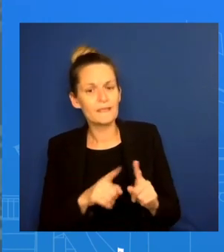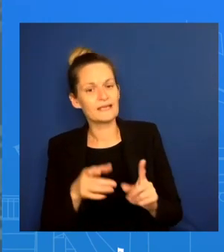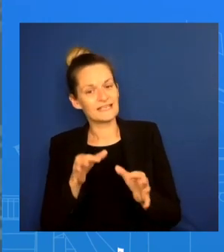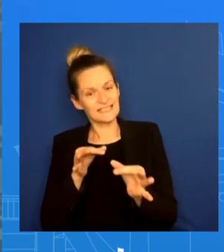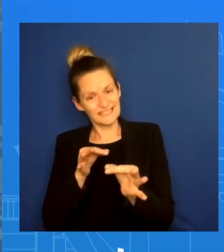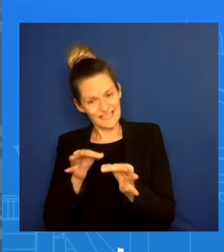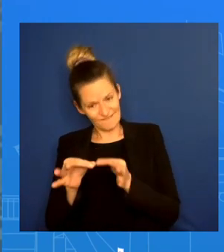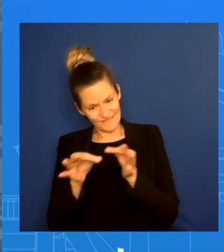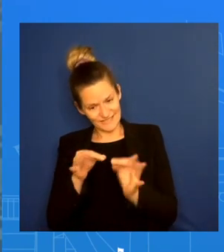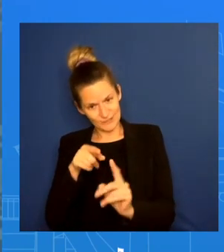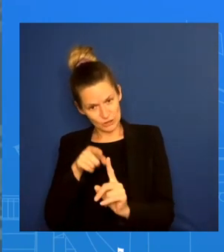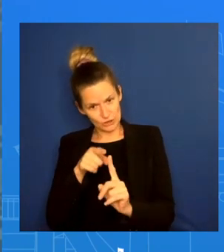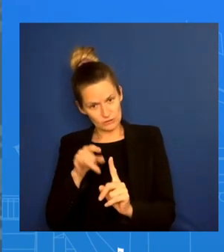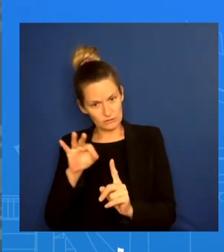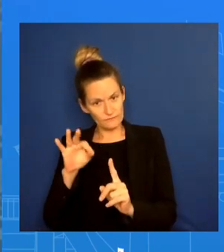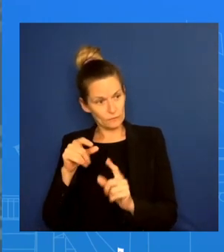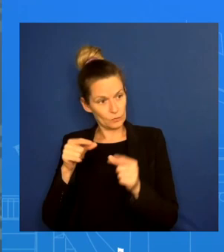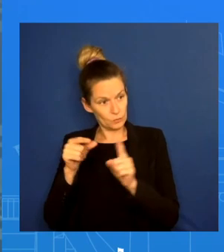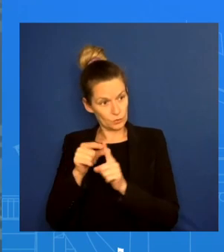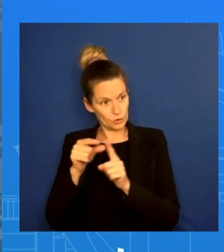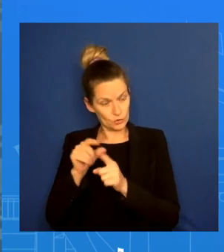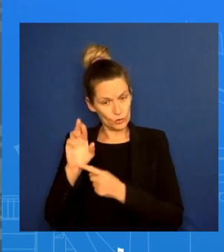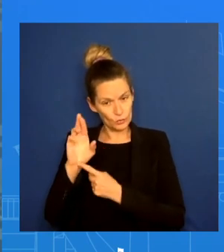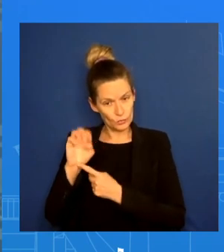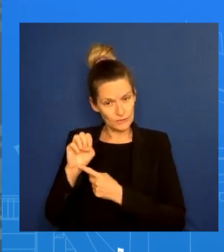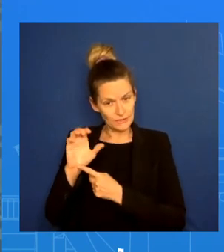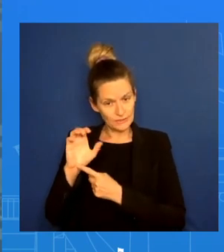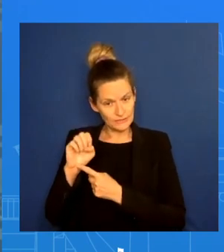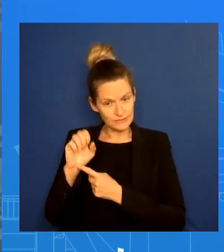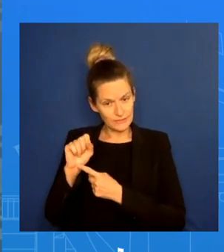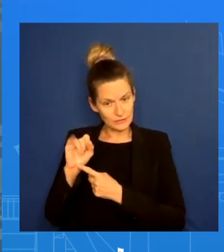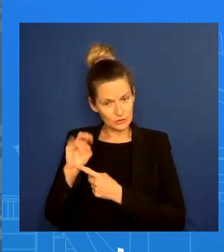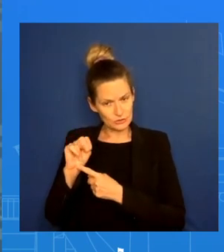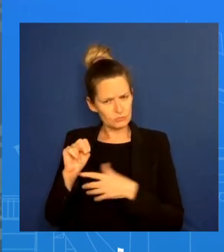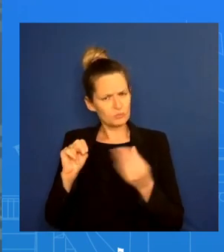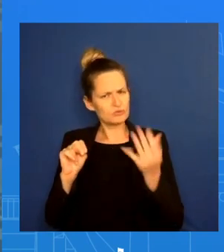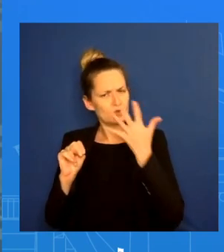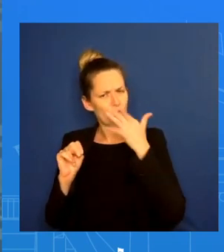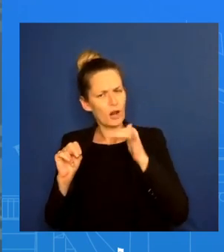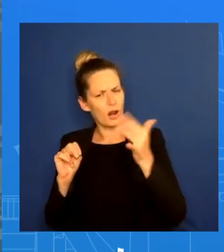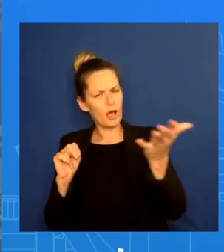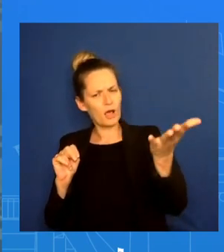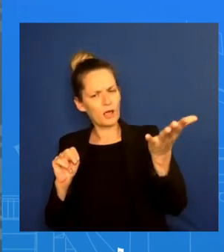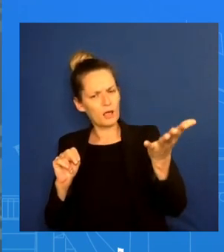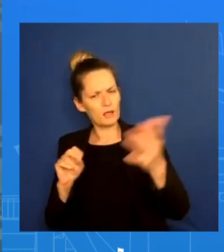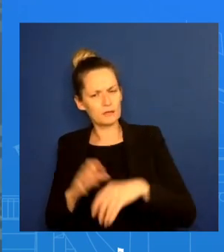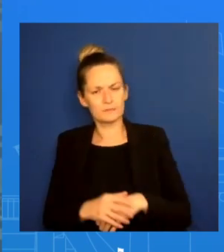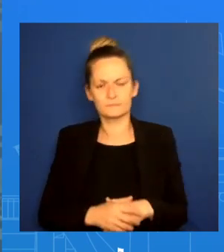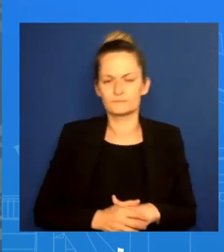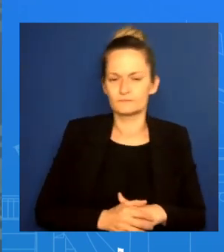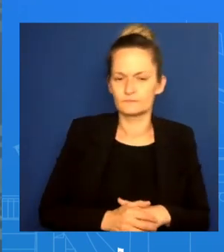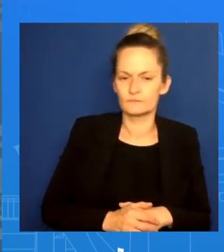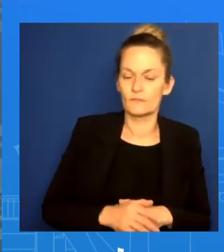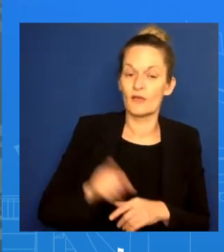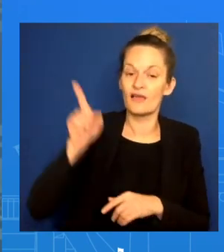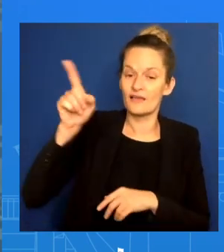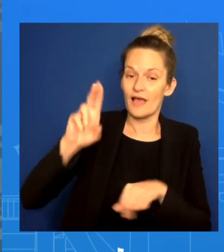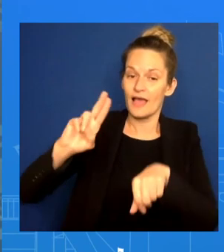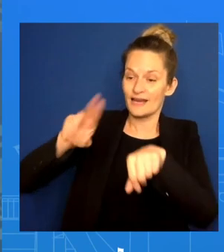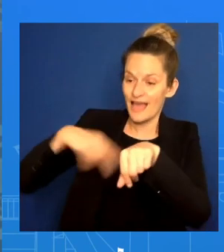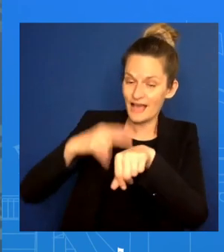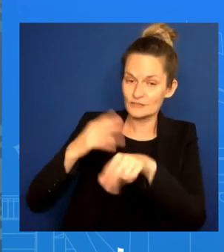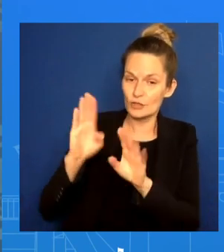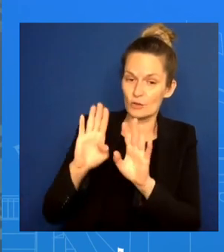We have talked about the National Bureau of Economic Research. They have the textbook definition of what that looks like. They look at it